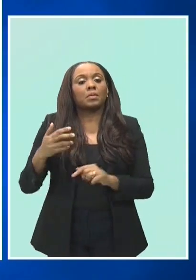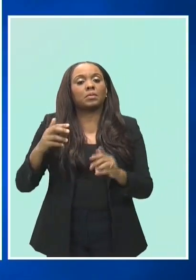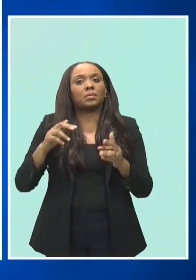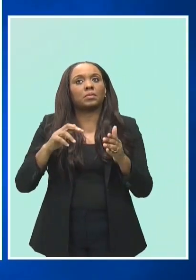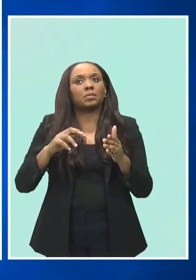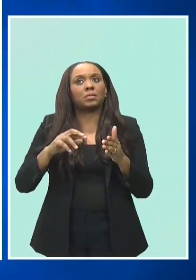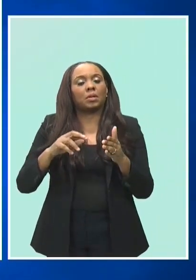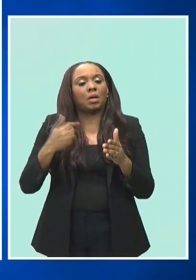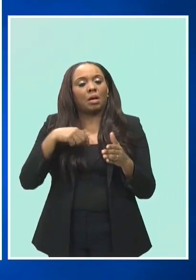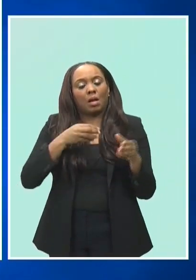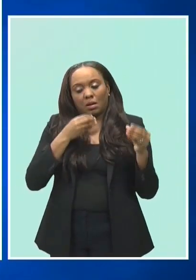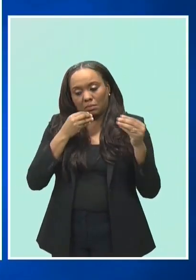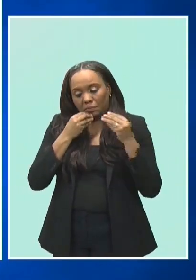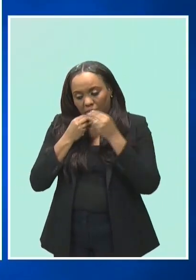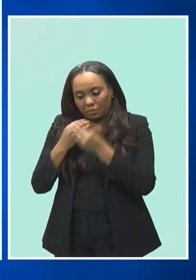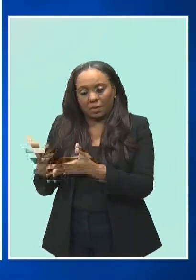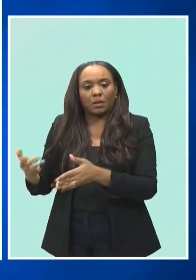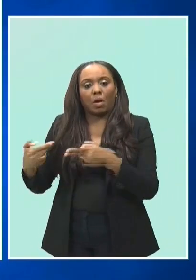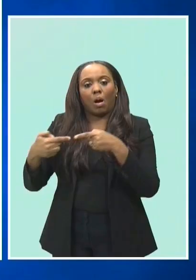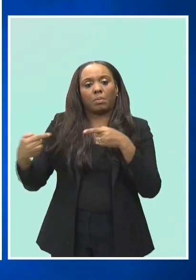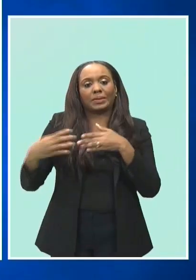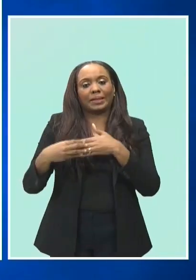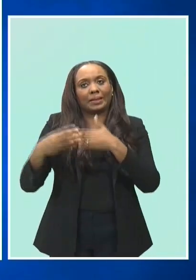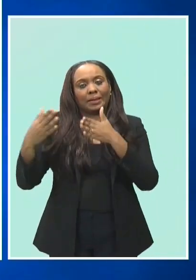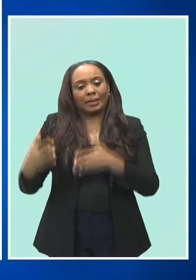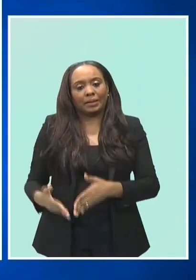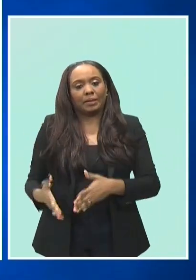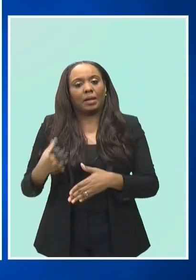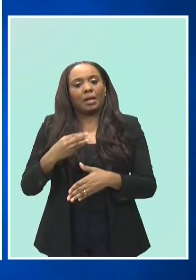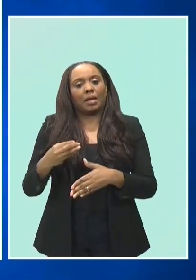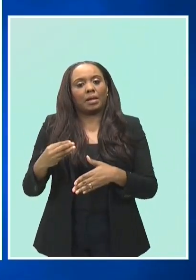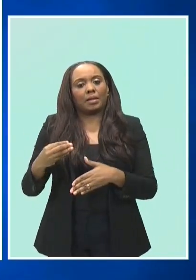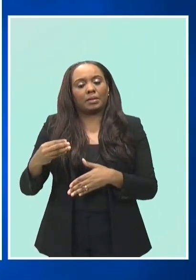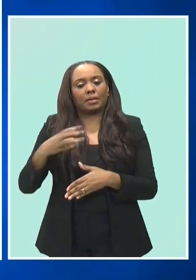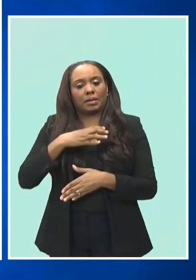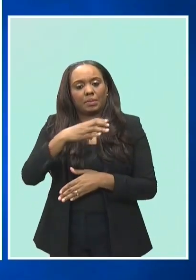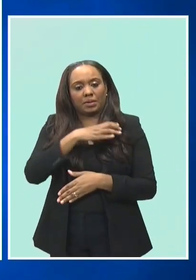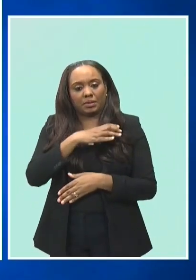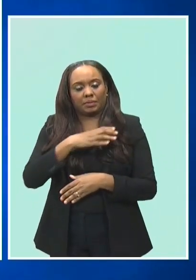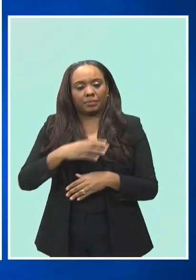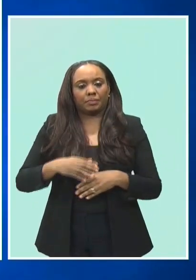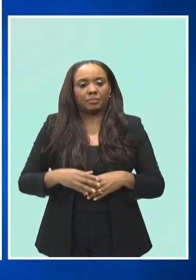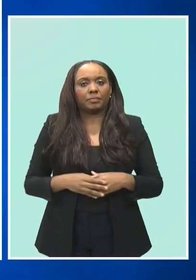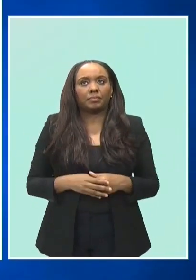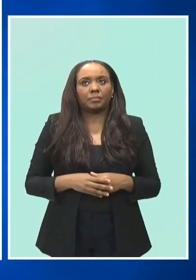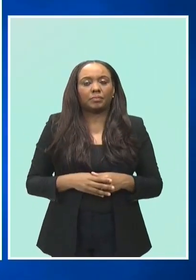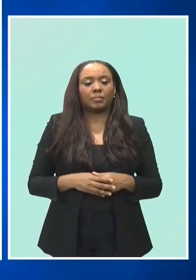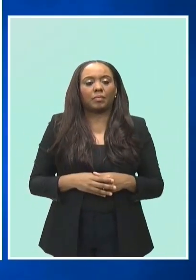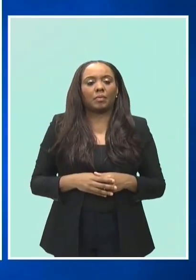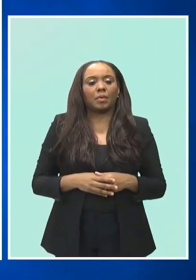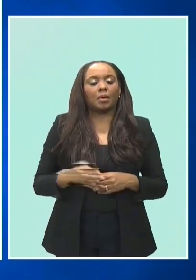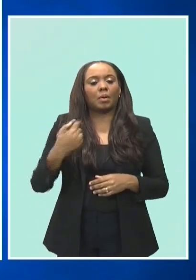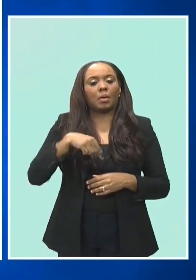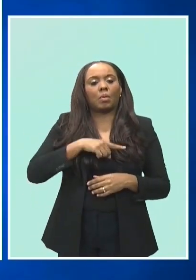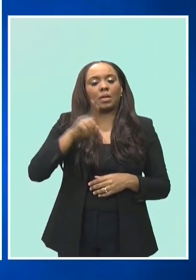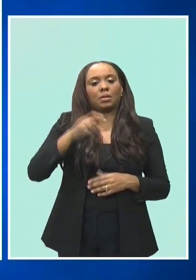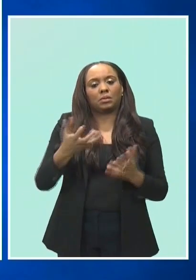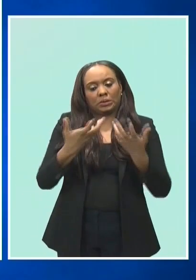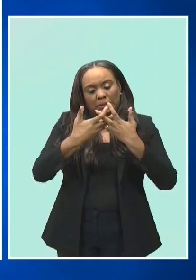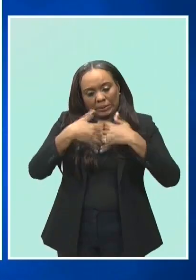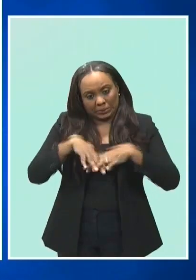to the opposition leader and the opposition-appointed commissioners. But they are making a big issue out of merging